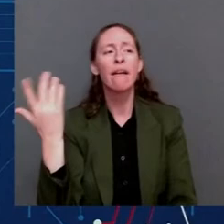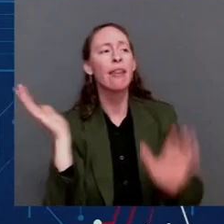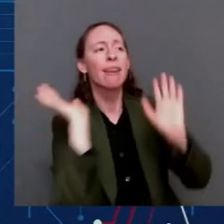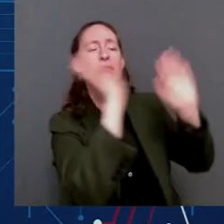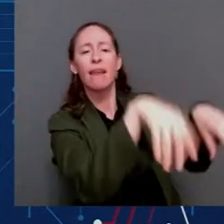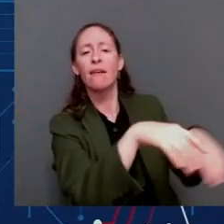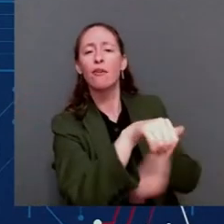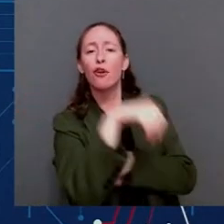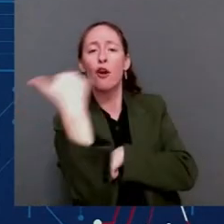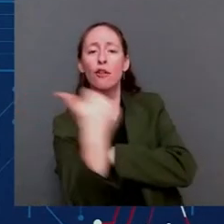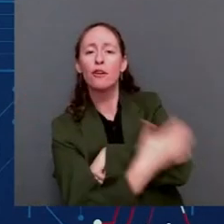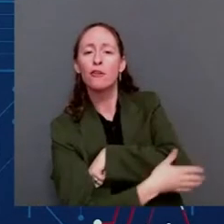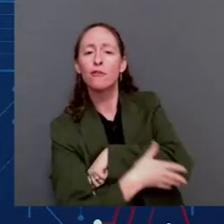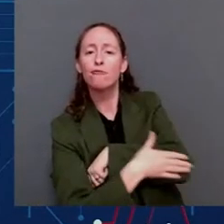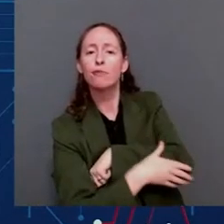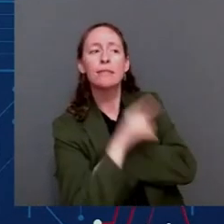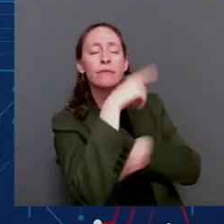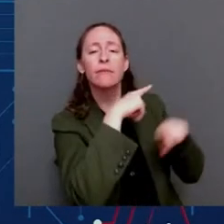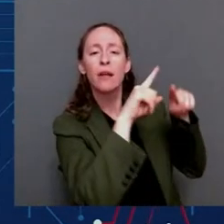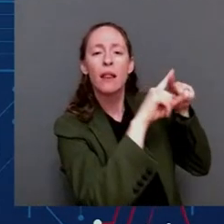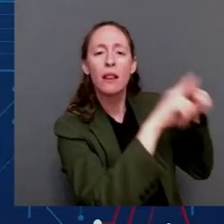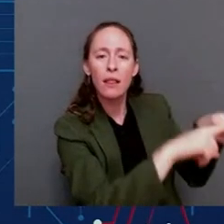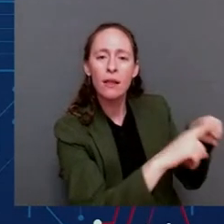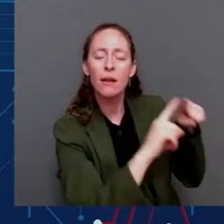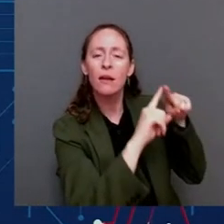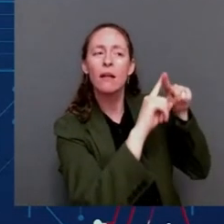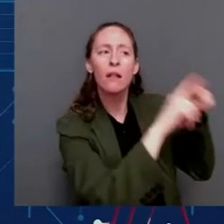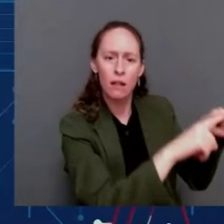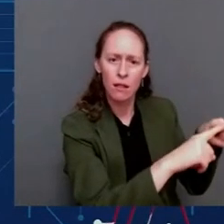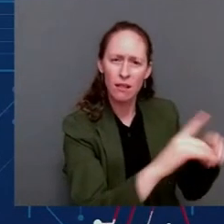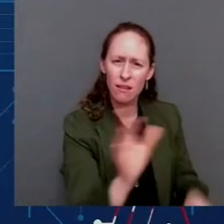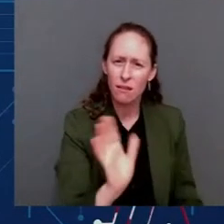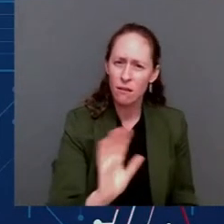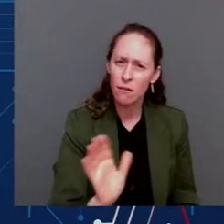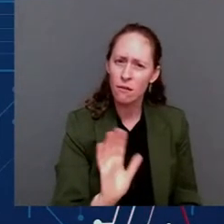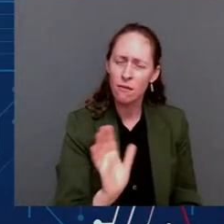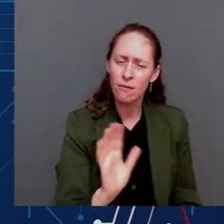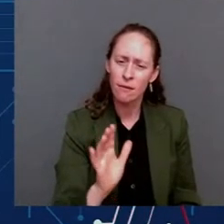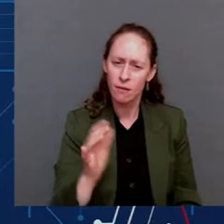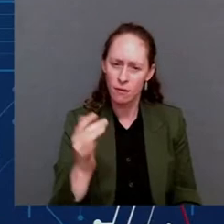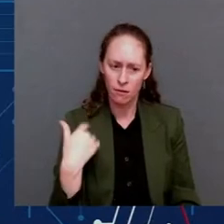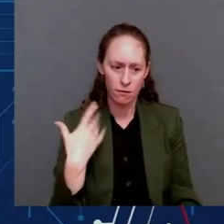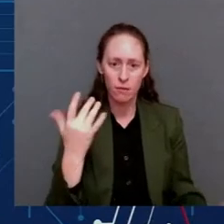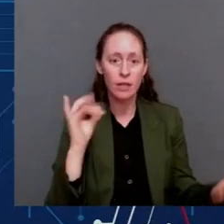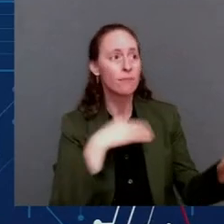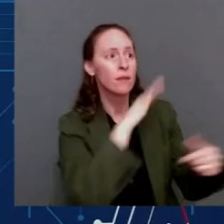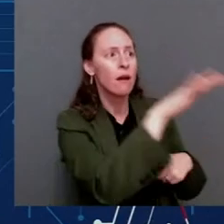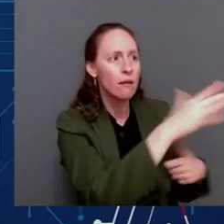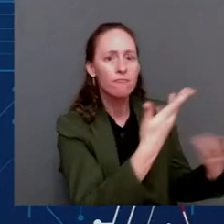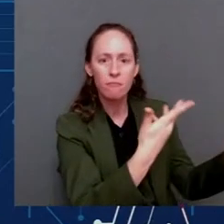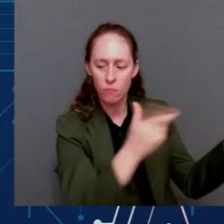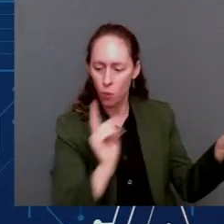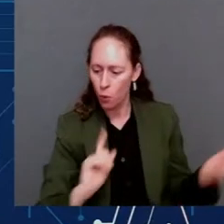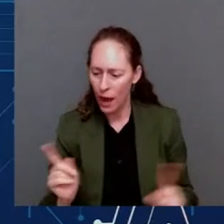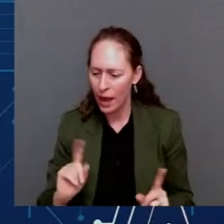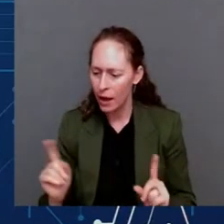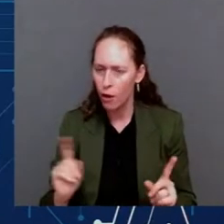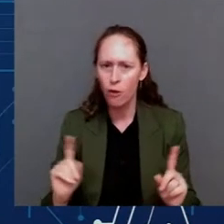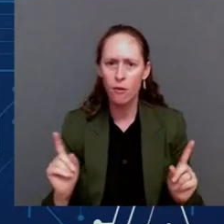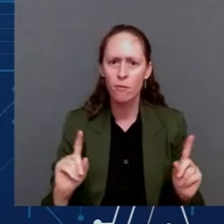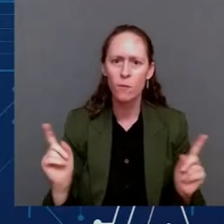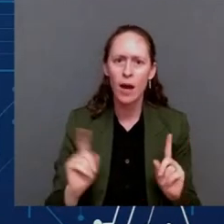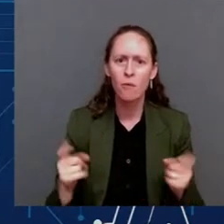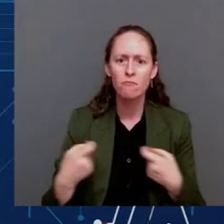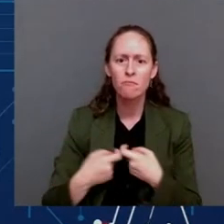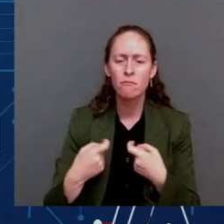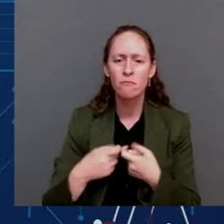to a screeching halt, driving up costs for families and in a big way. You know, a third of the core